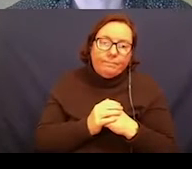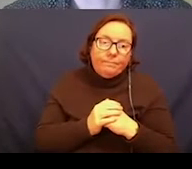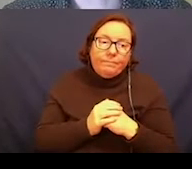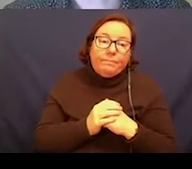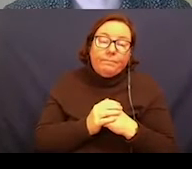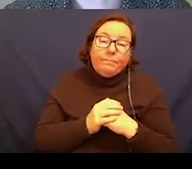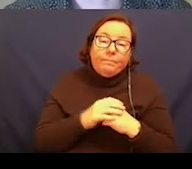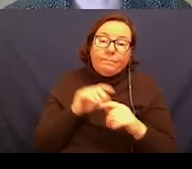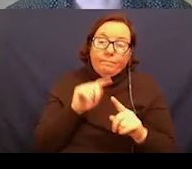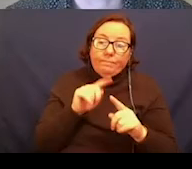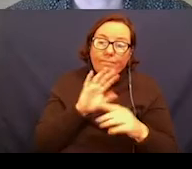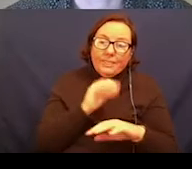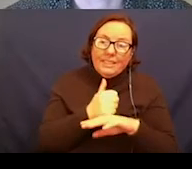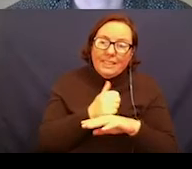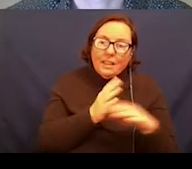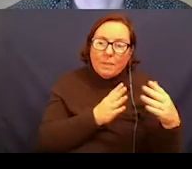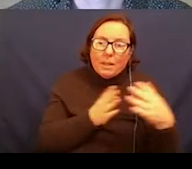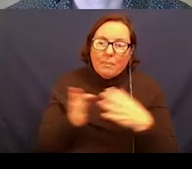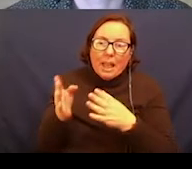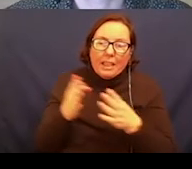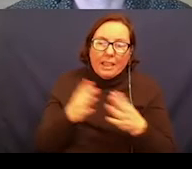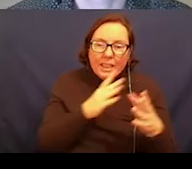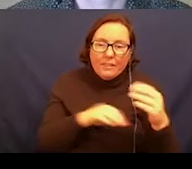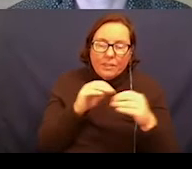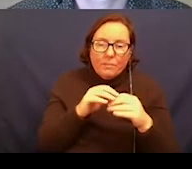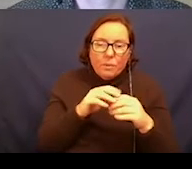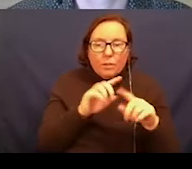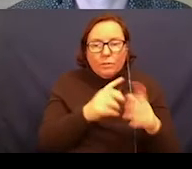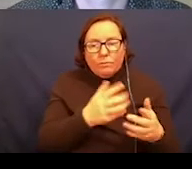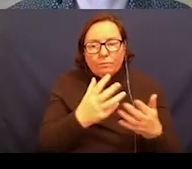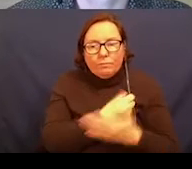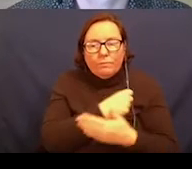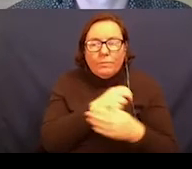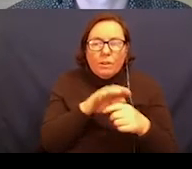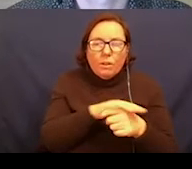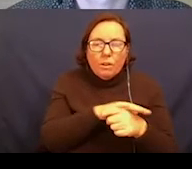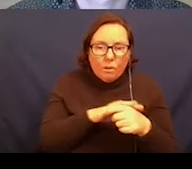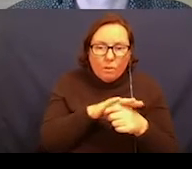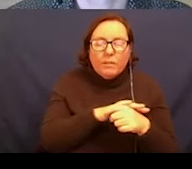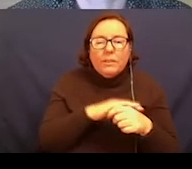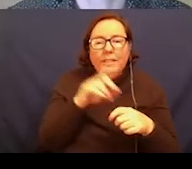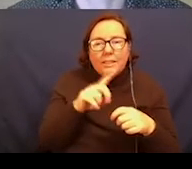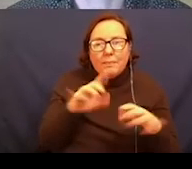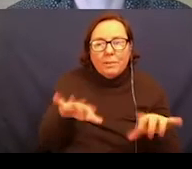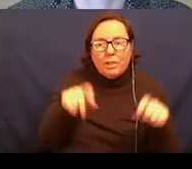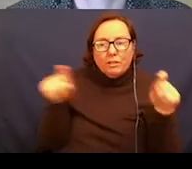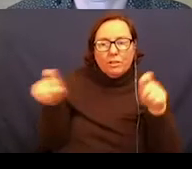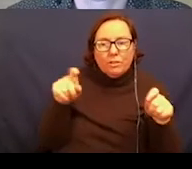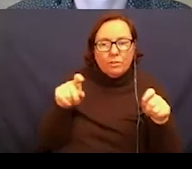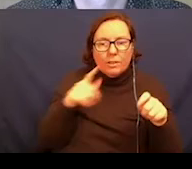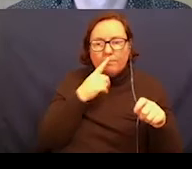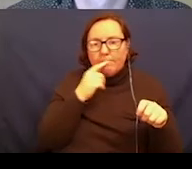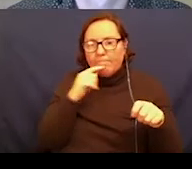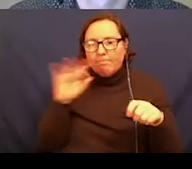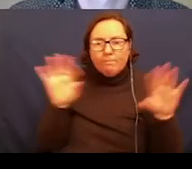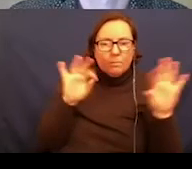The program creates a pathway for more local, democratic control over our electricity supply.